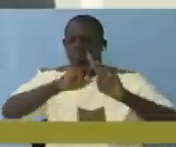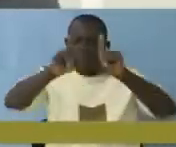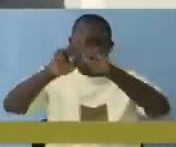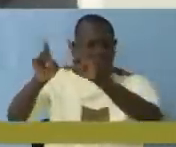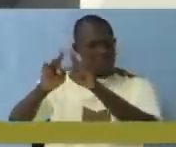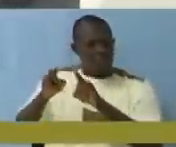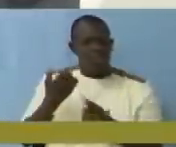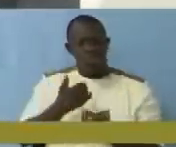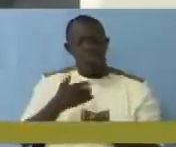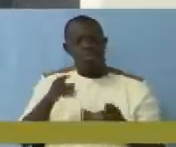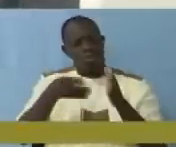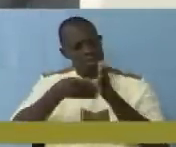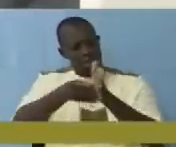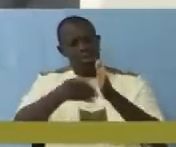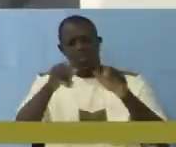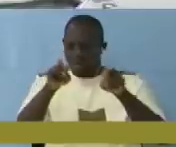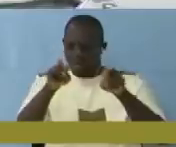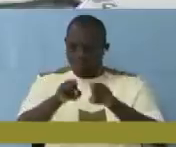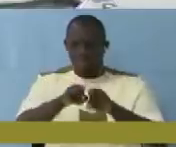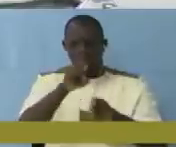No.